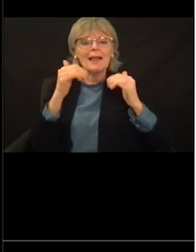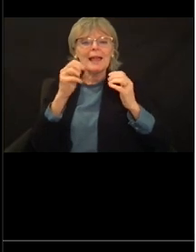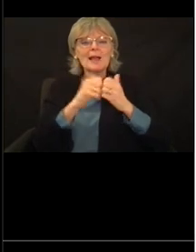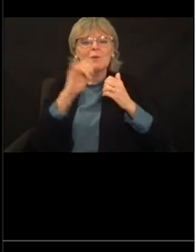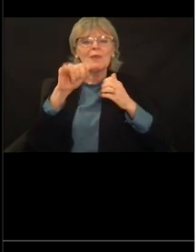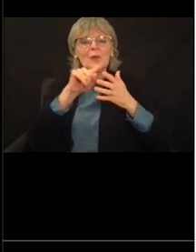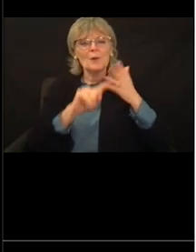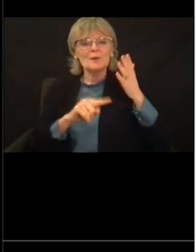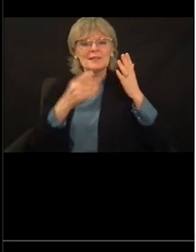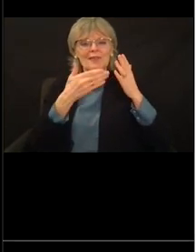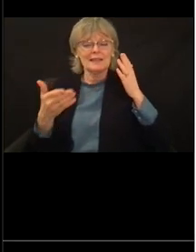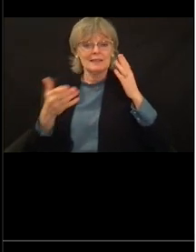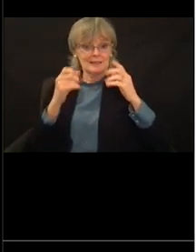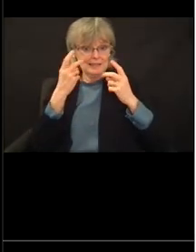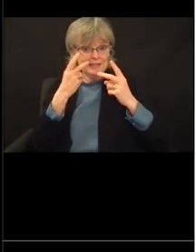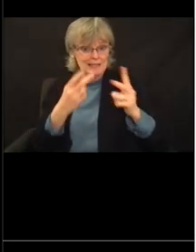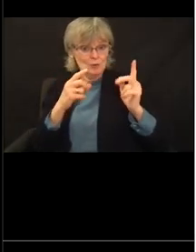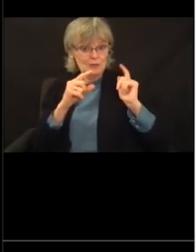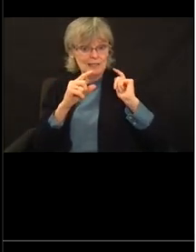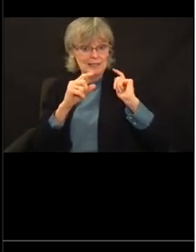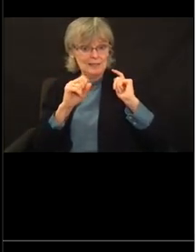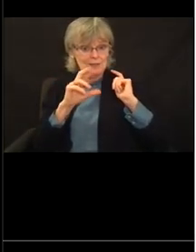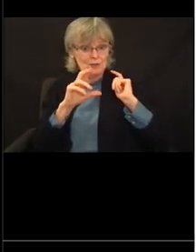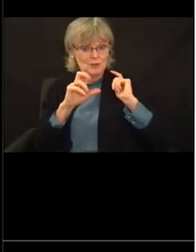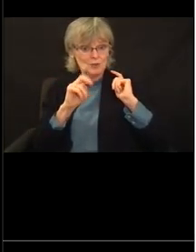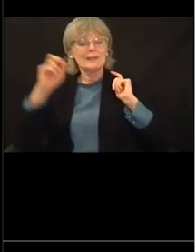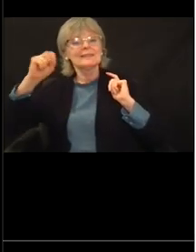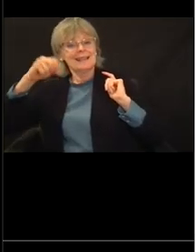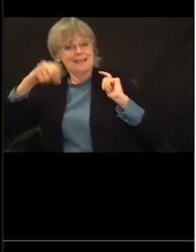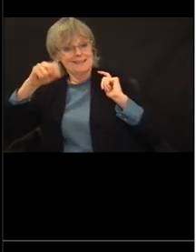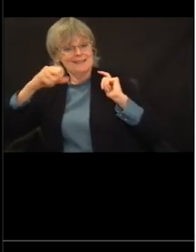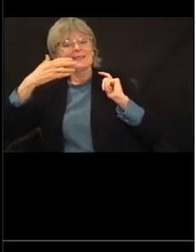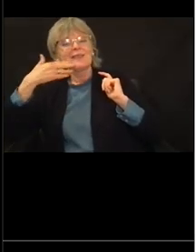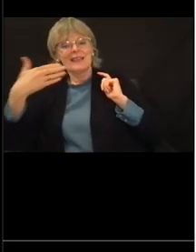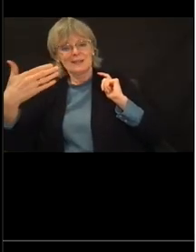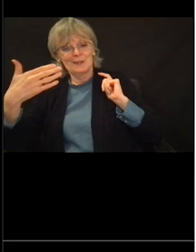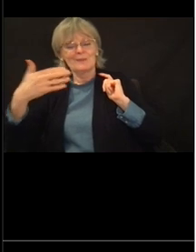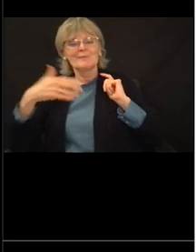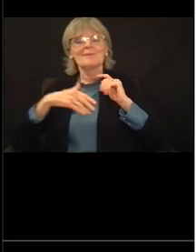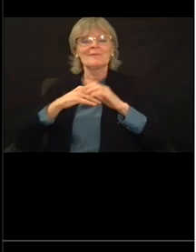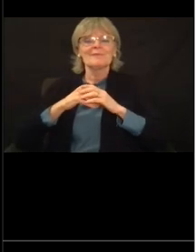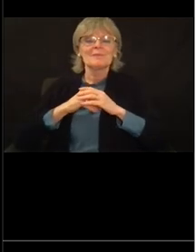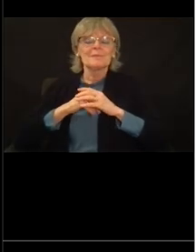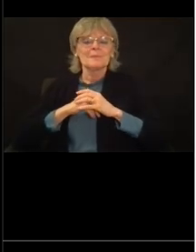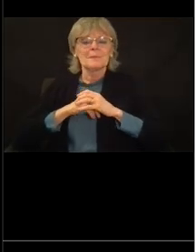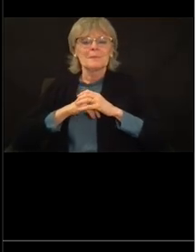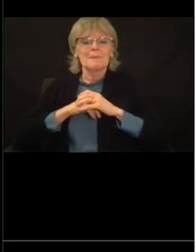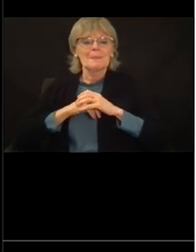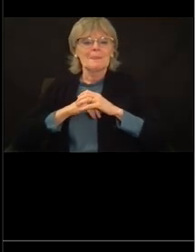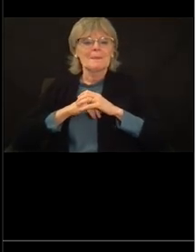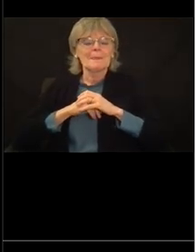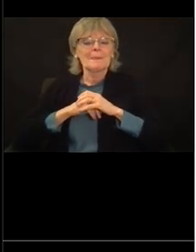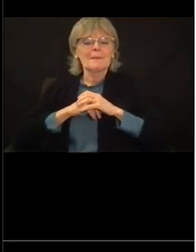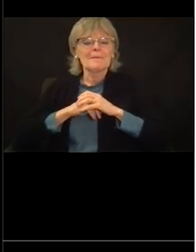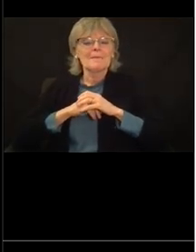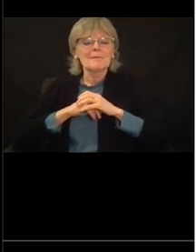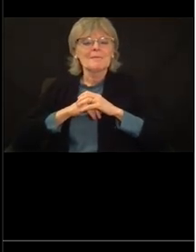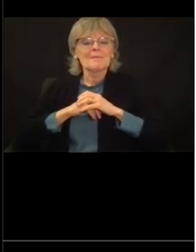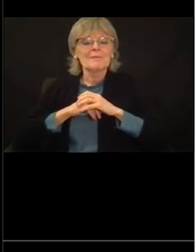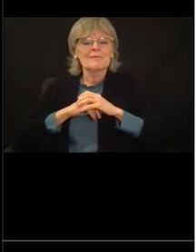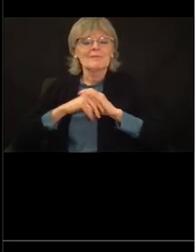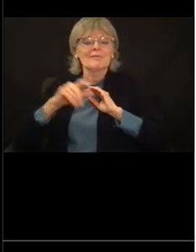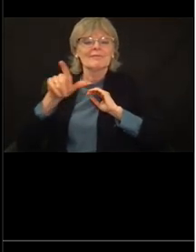want to make sure that you can see the screen. Yes, I can. Thank you. Okay. All right. So here on the left, we